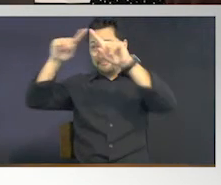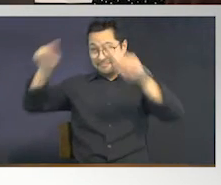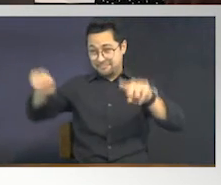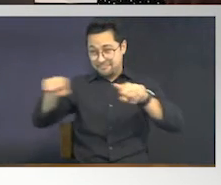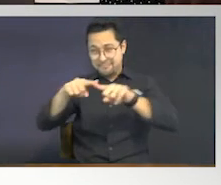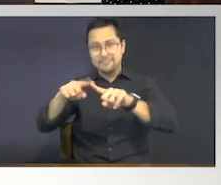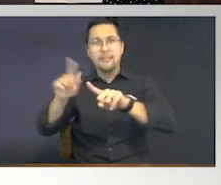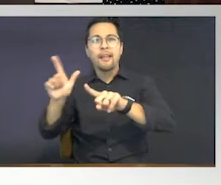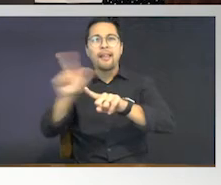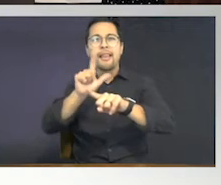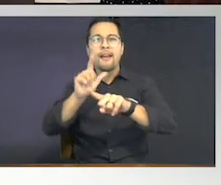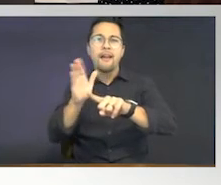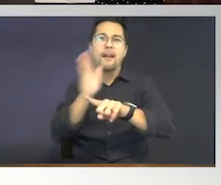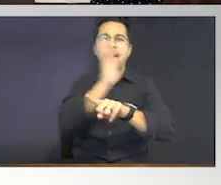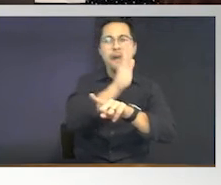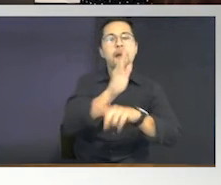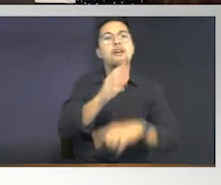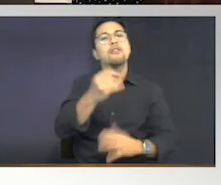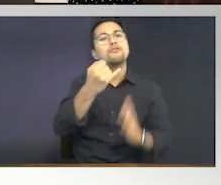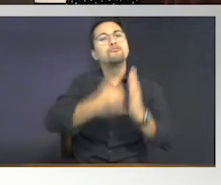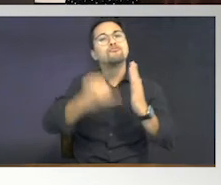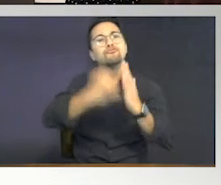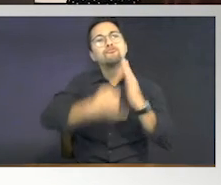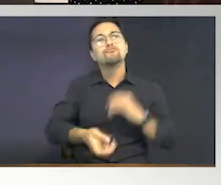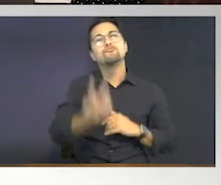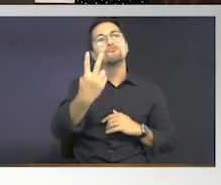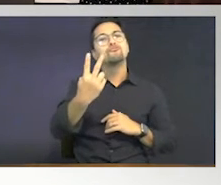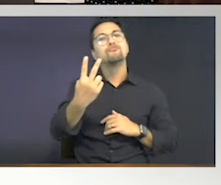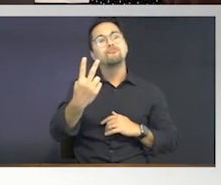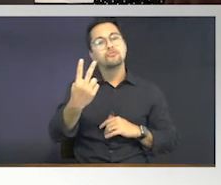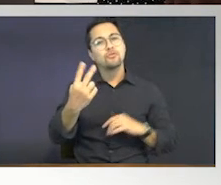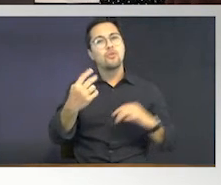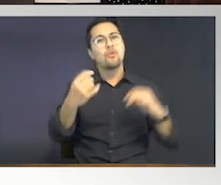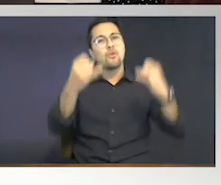triangle, draw 2 horizontal lines.